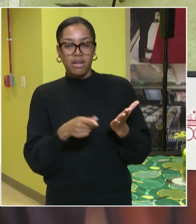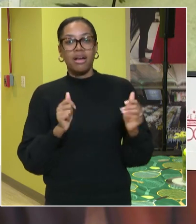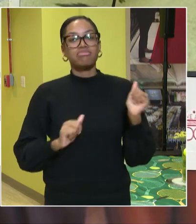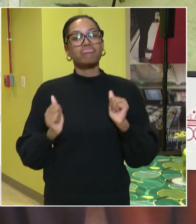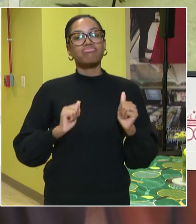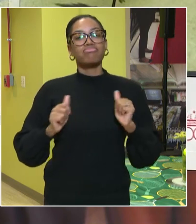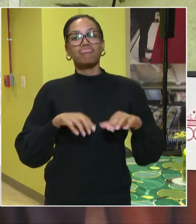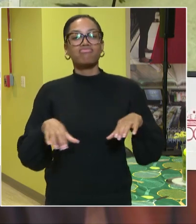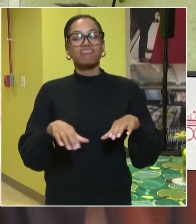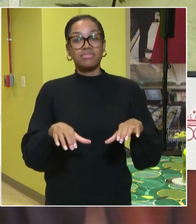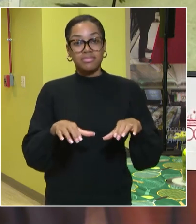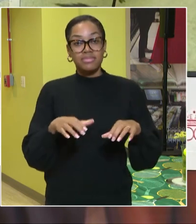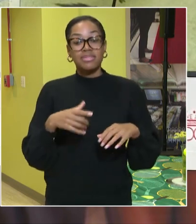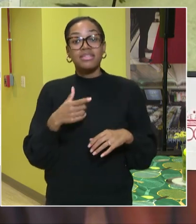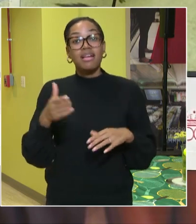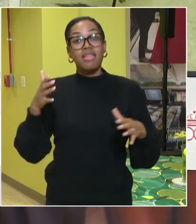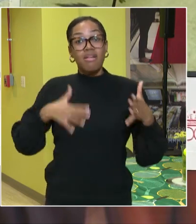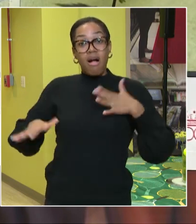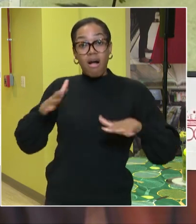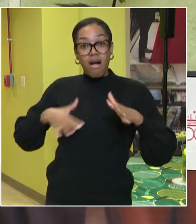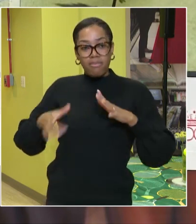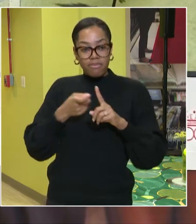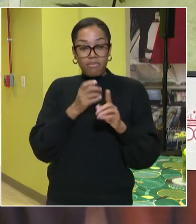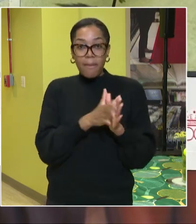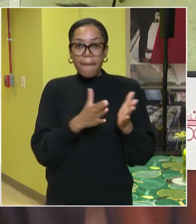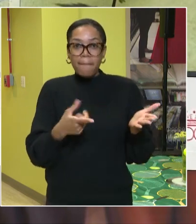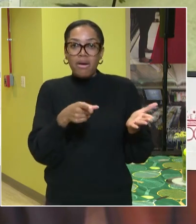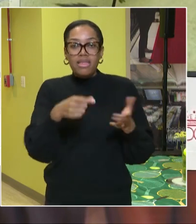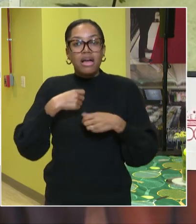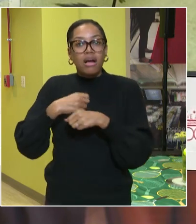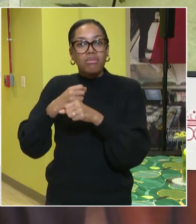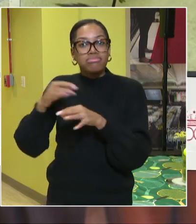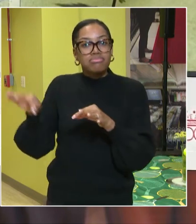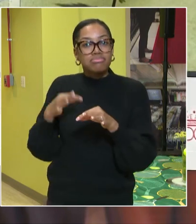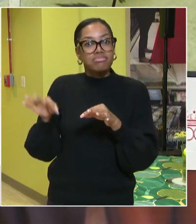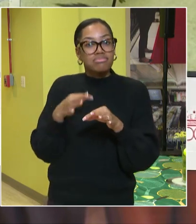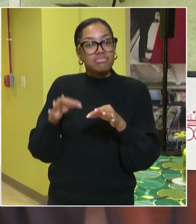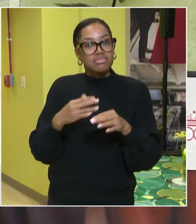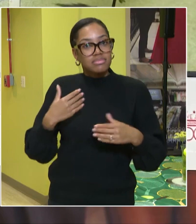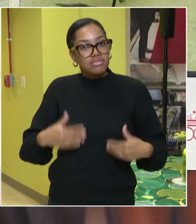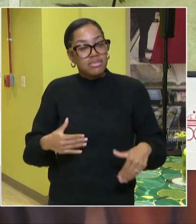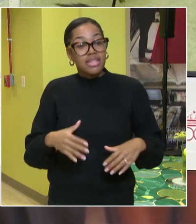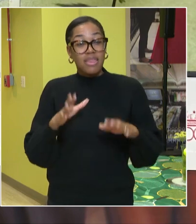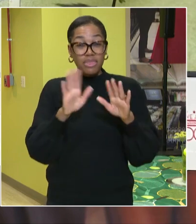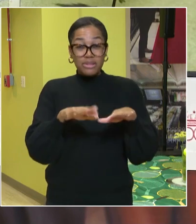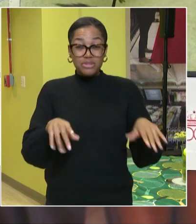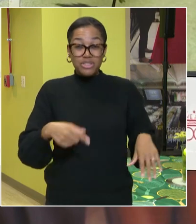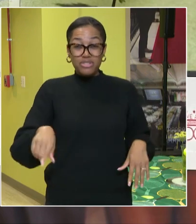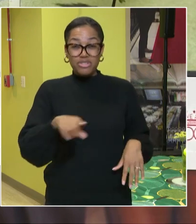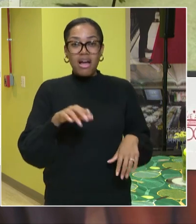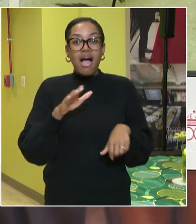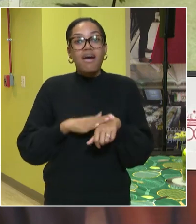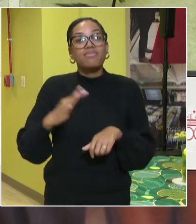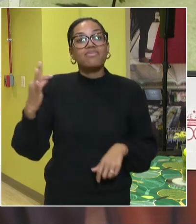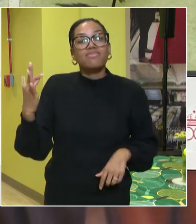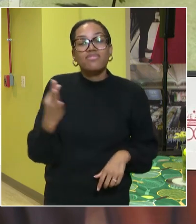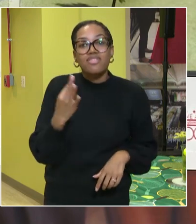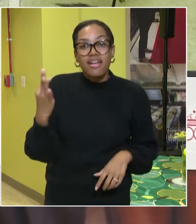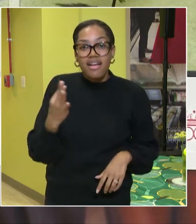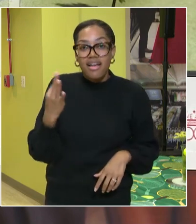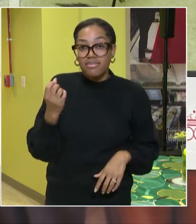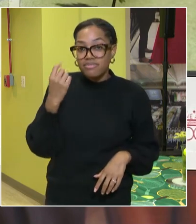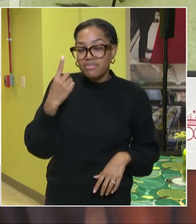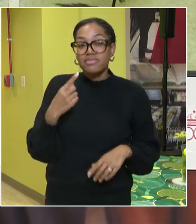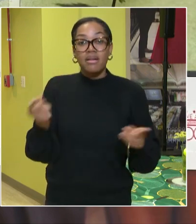the costumes related to the book. And the children did this. This was on a Friday. They had come